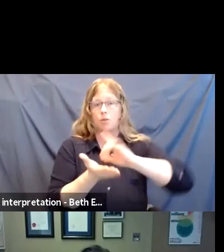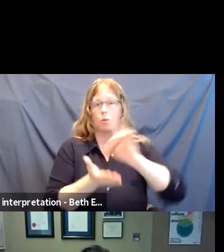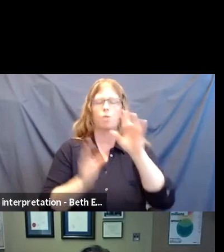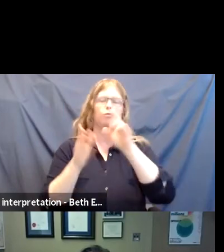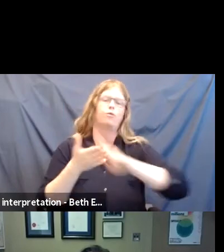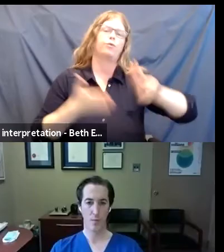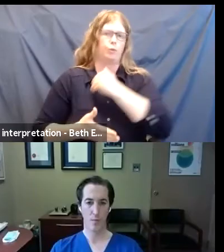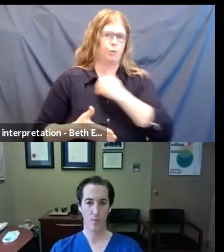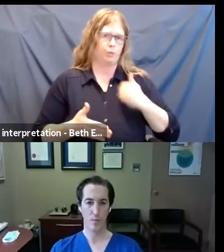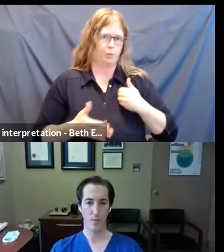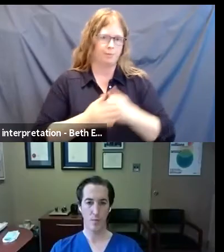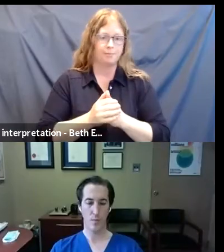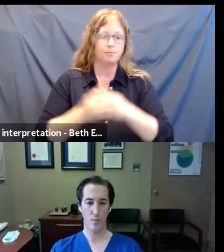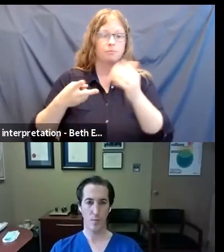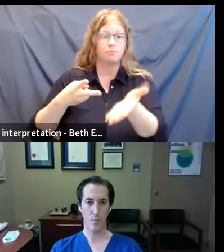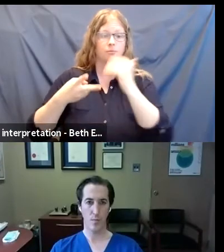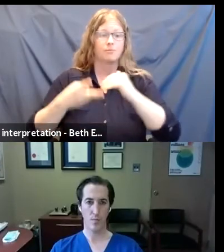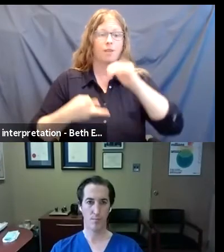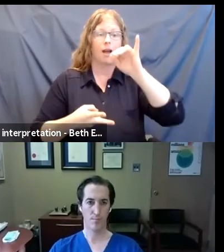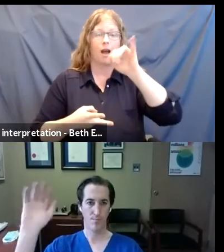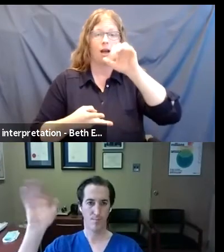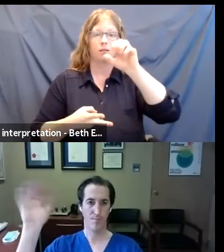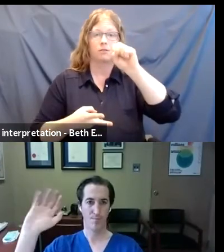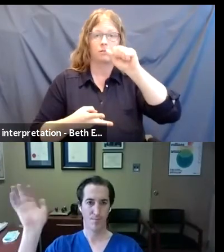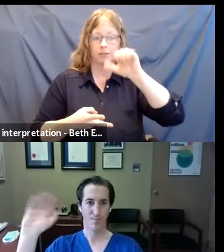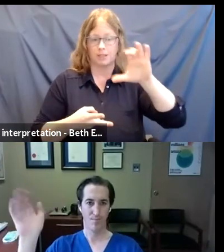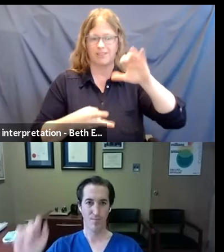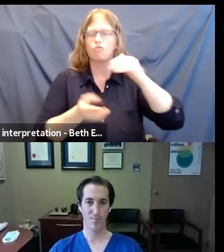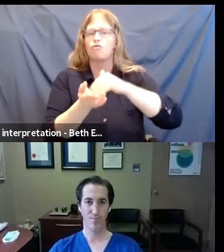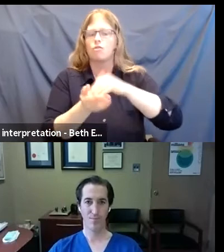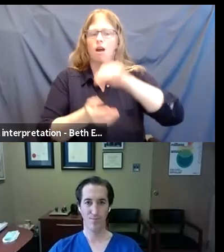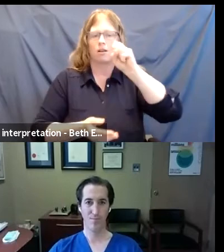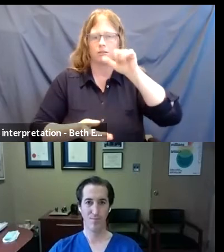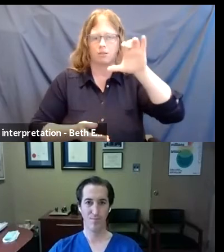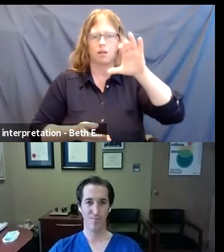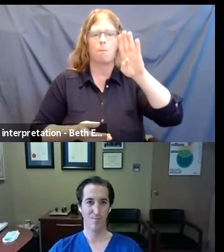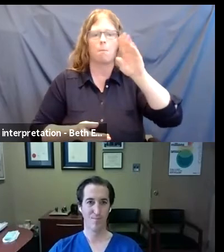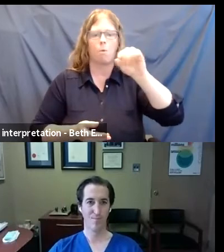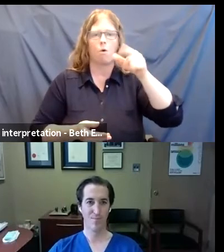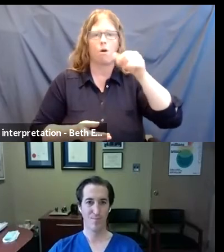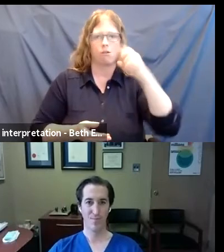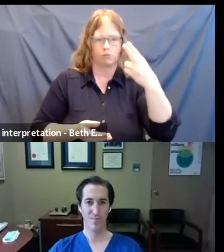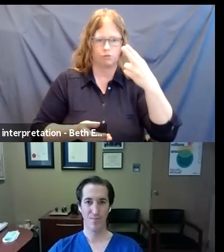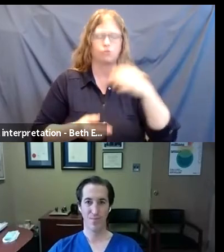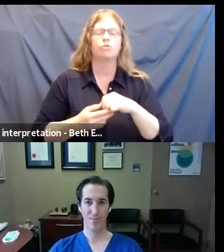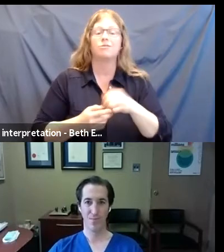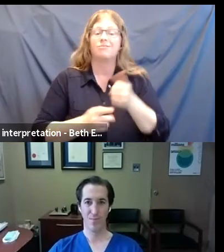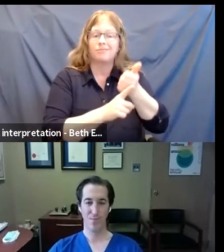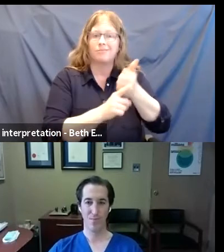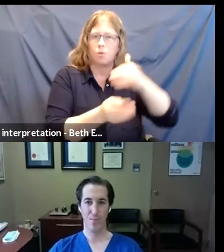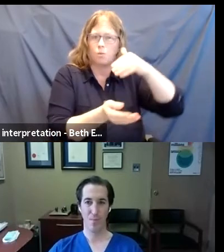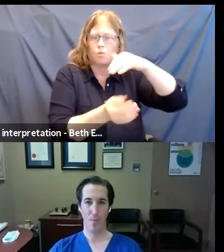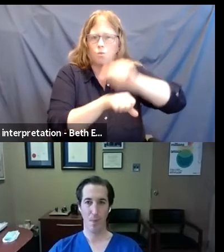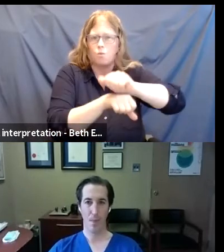Toronto. Dr. Isaac Bogosh is an associate professor at the University of Toronto in the Department of Medicine and is an